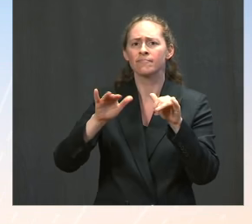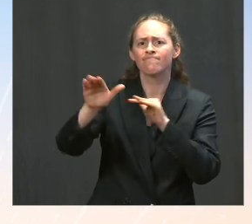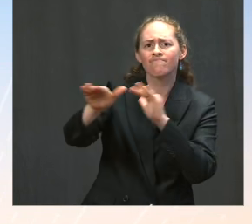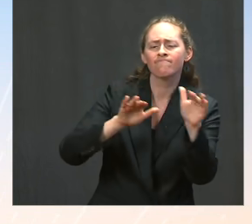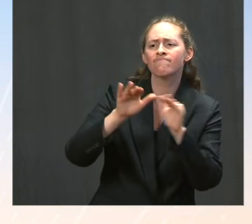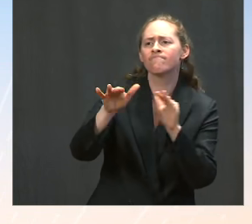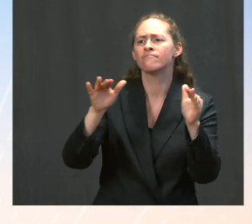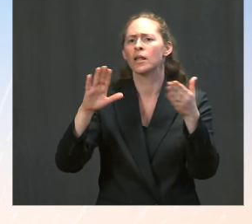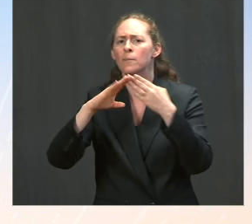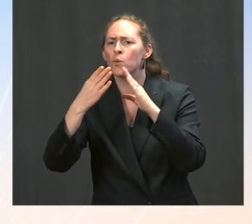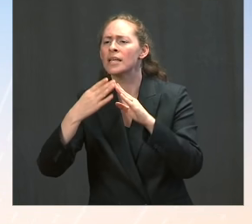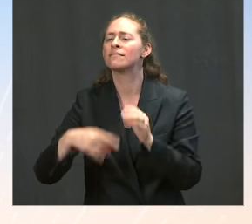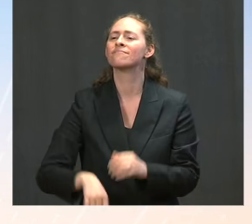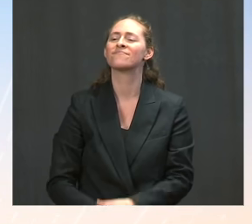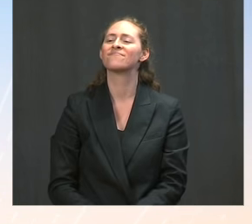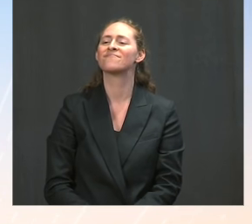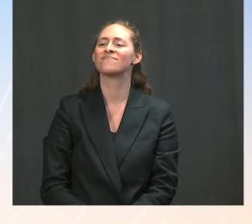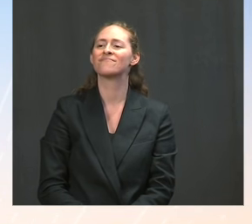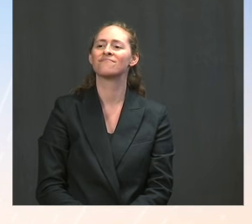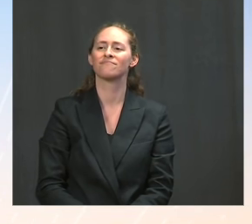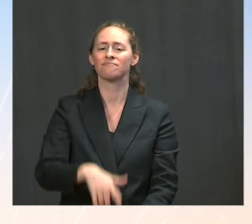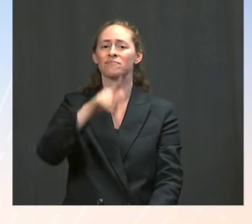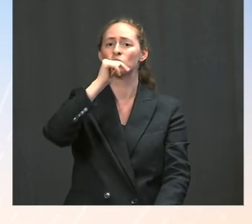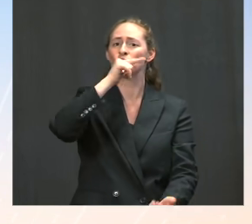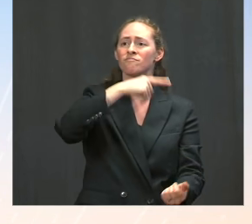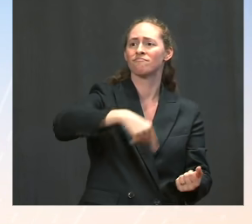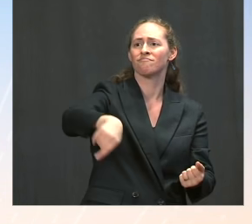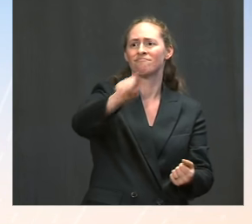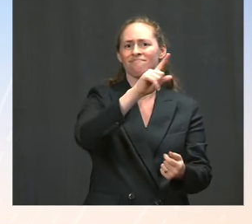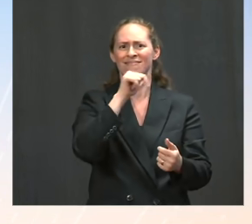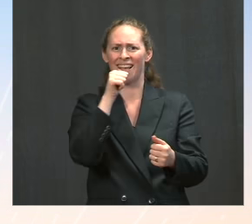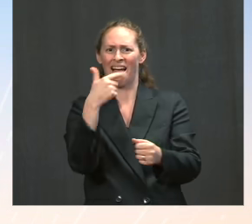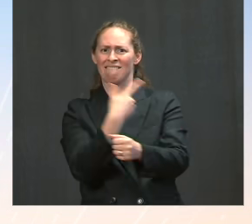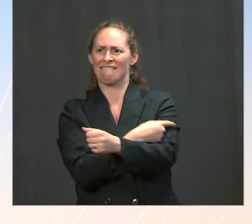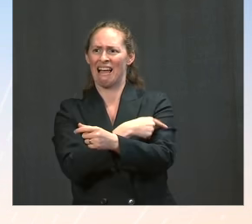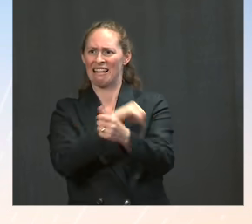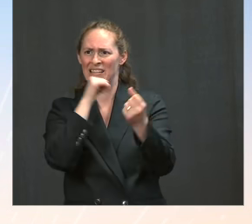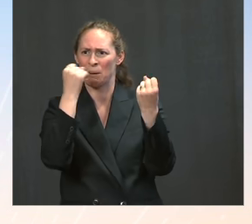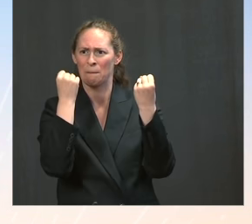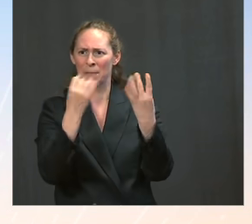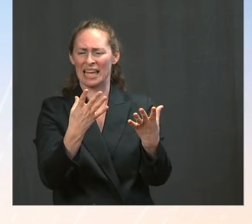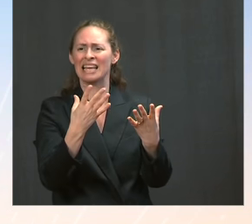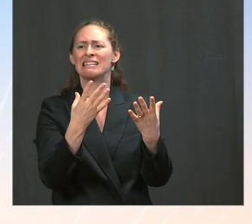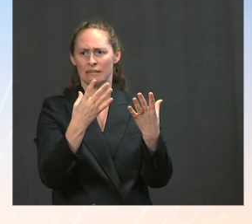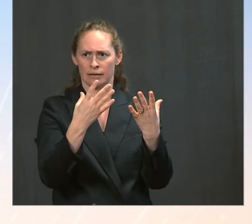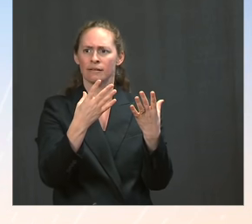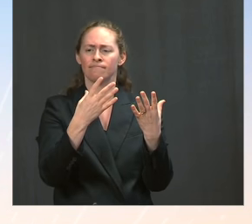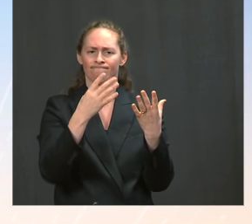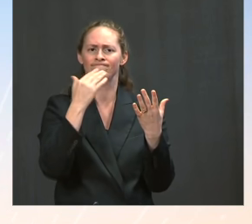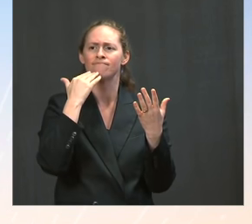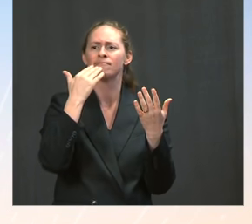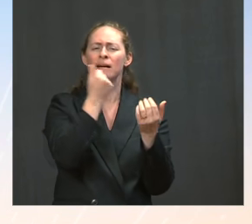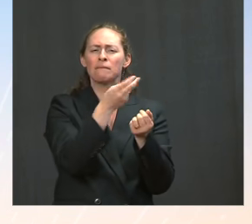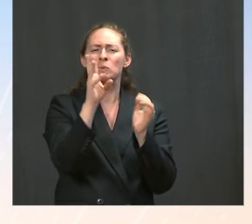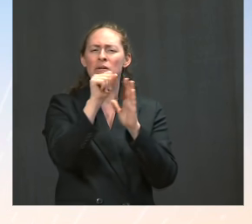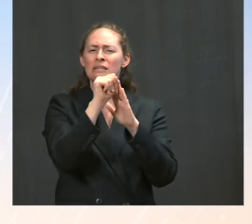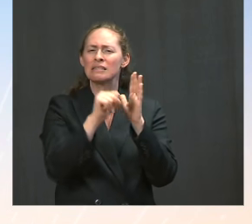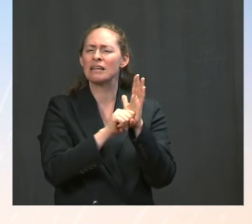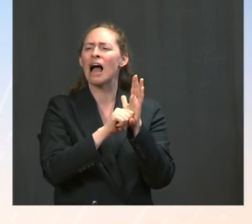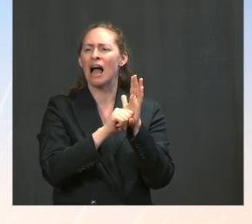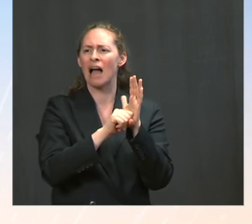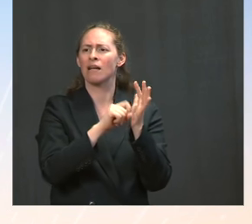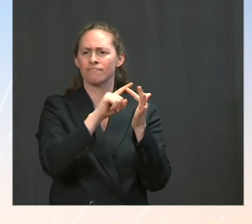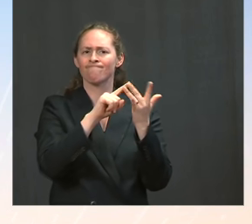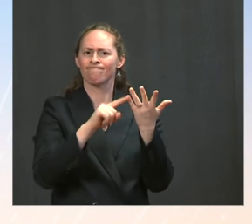of vaccination, and as we know, that's really concentrated in only a handful of states across the country where most of the cases are coming